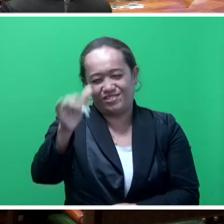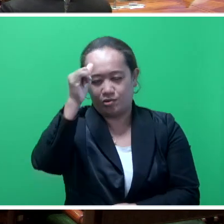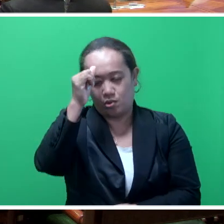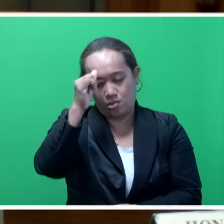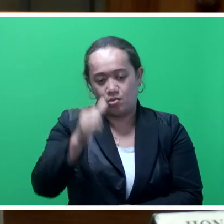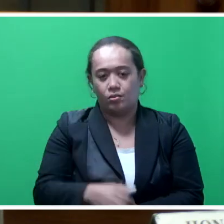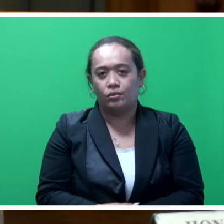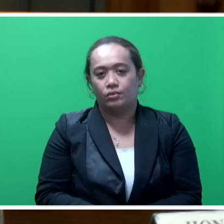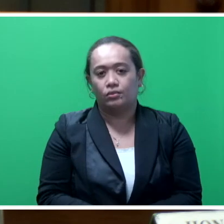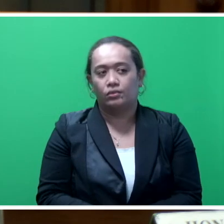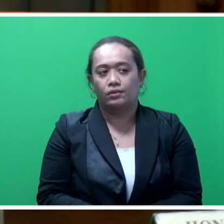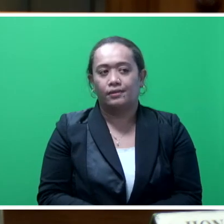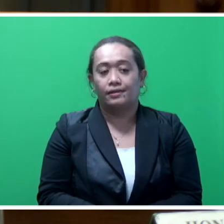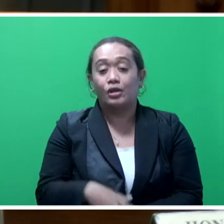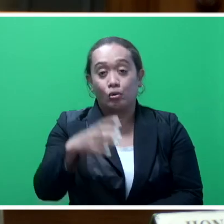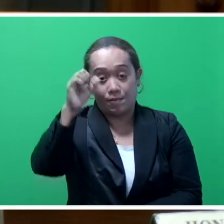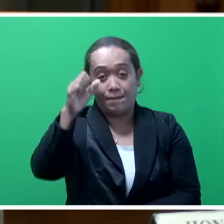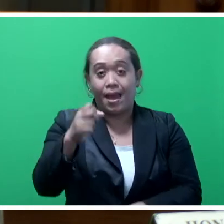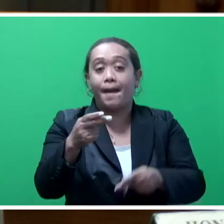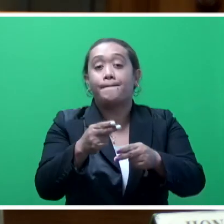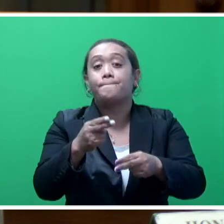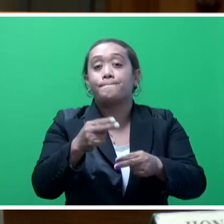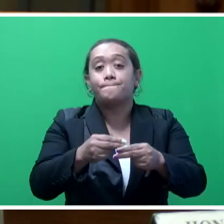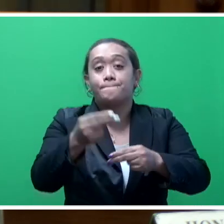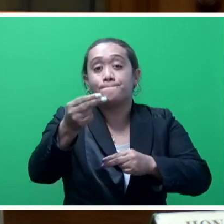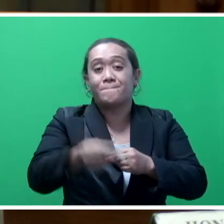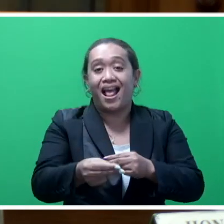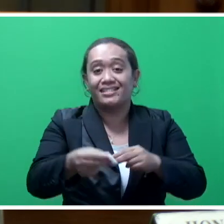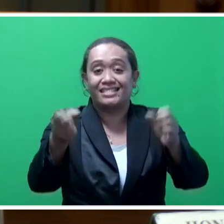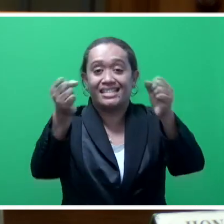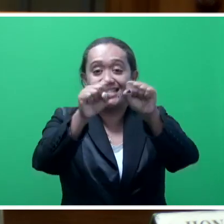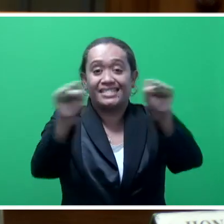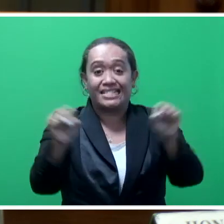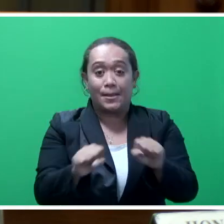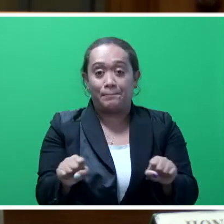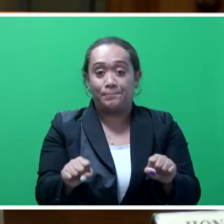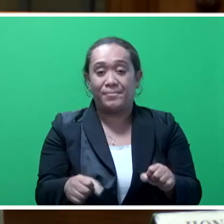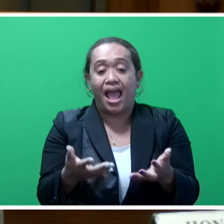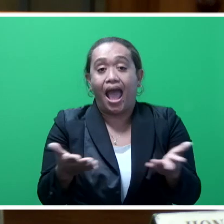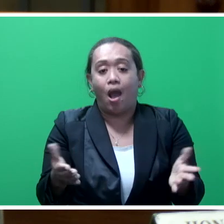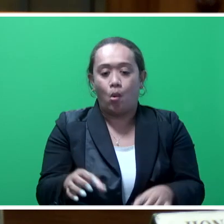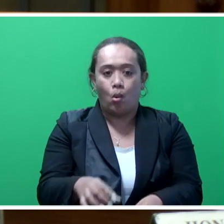the plant system. It has got ribosomes, and